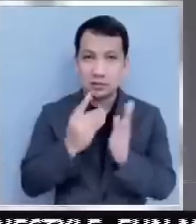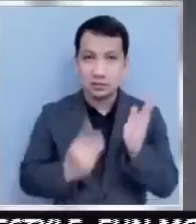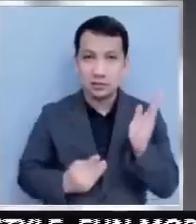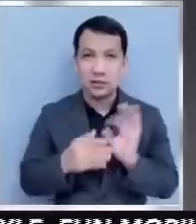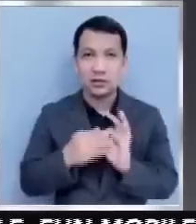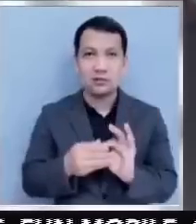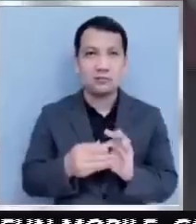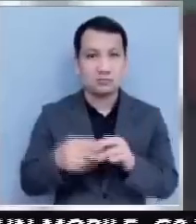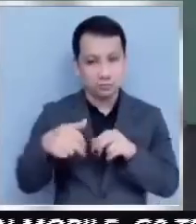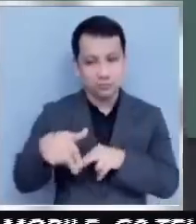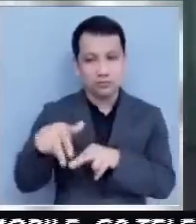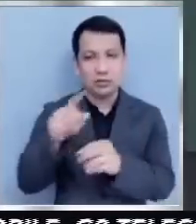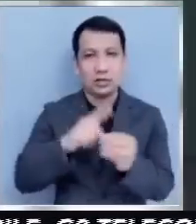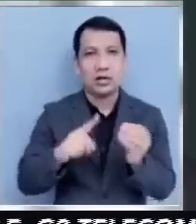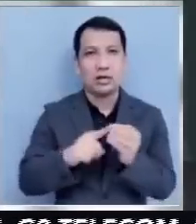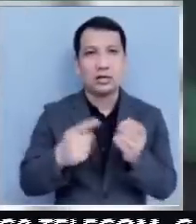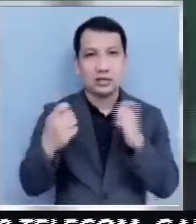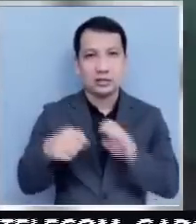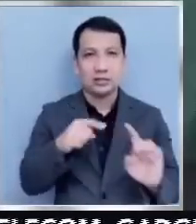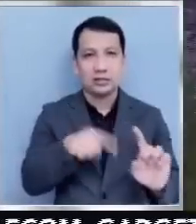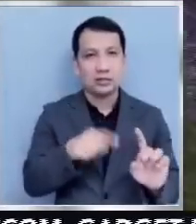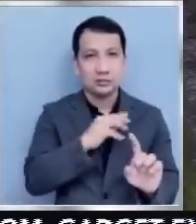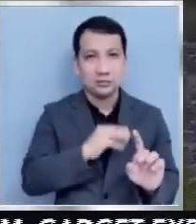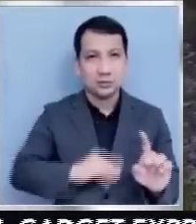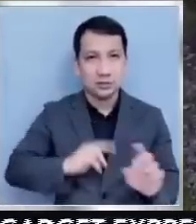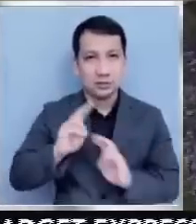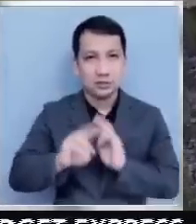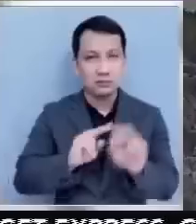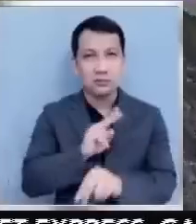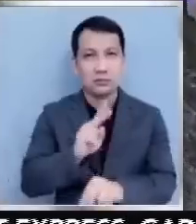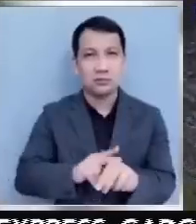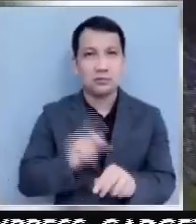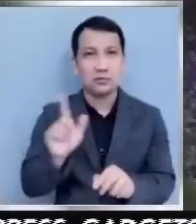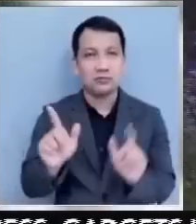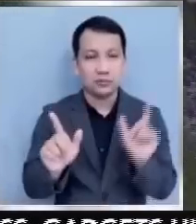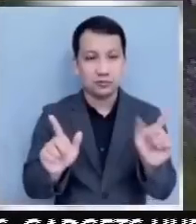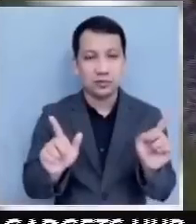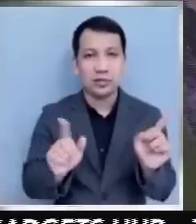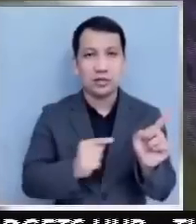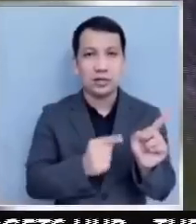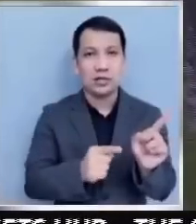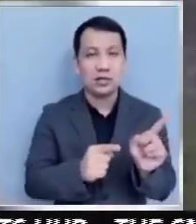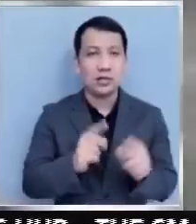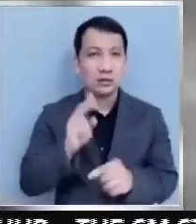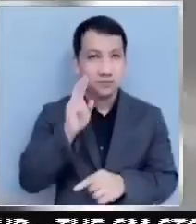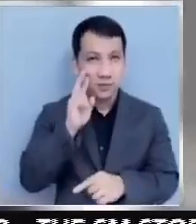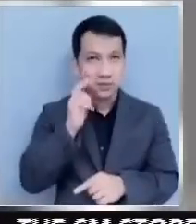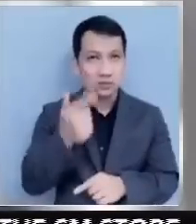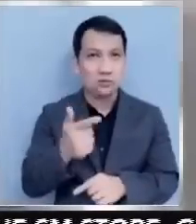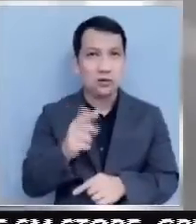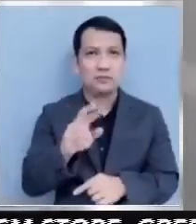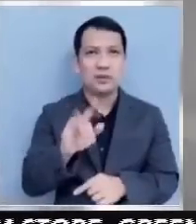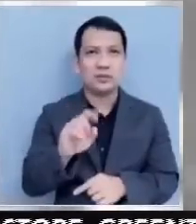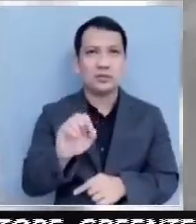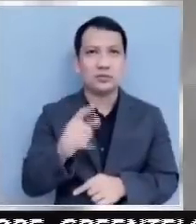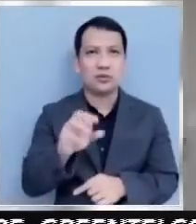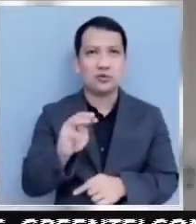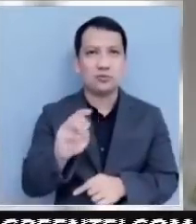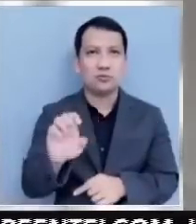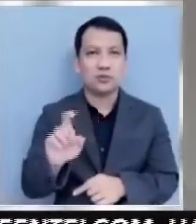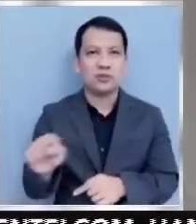rumampa rin sa event sina Miss Universe Philippines 2021 Beatrice Gomez, Miss Universe